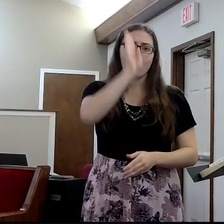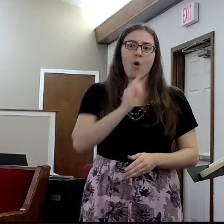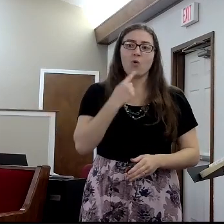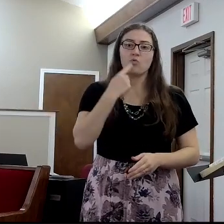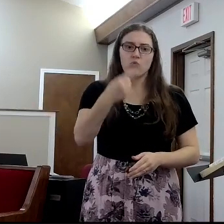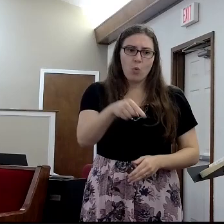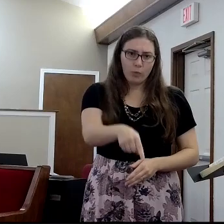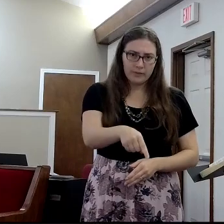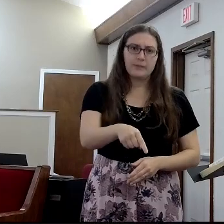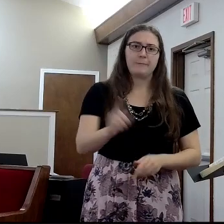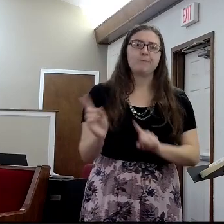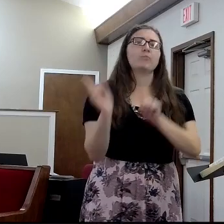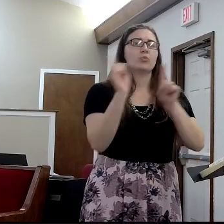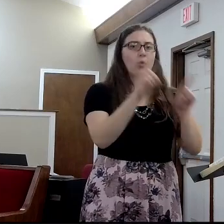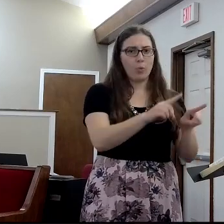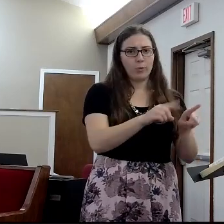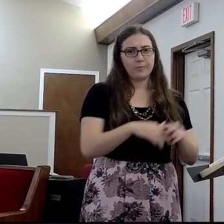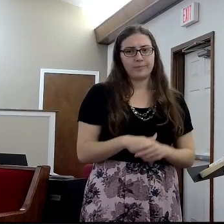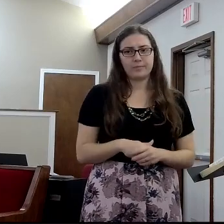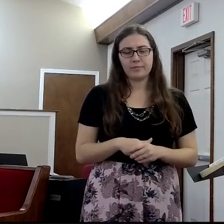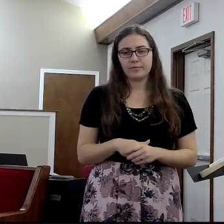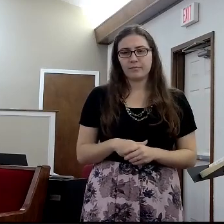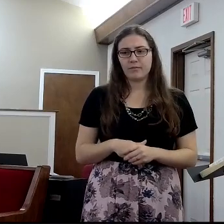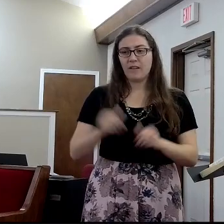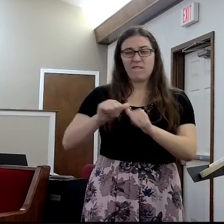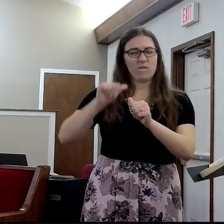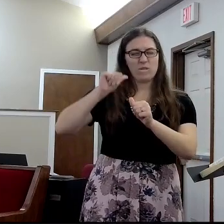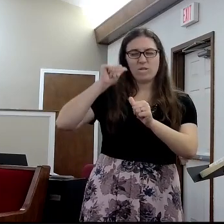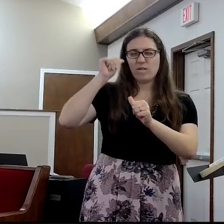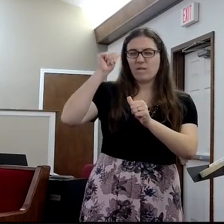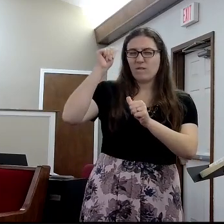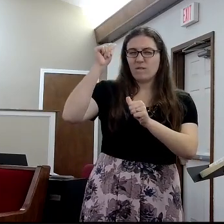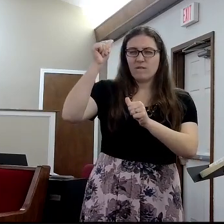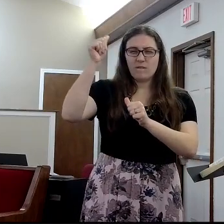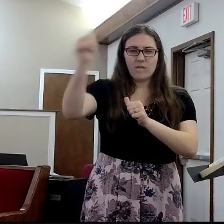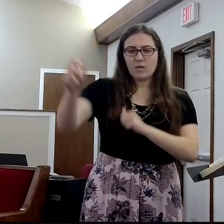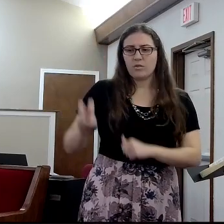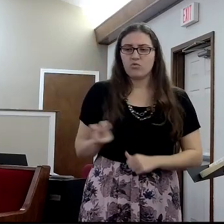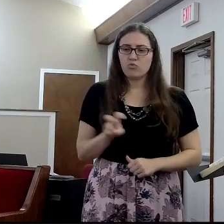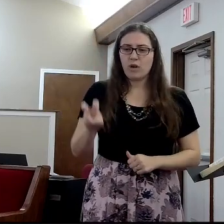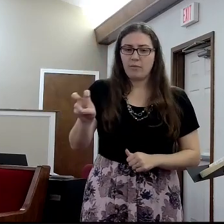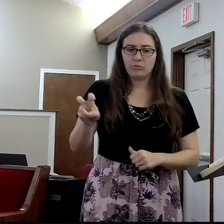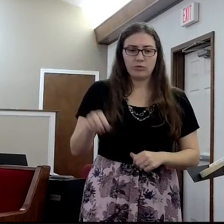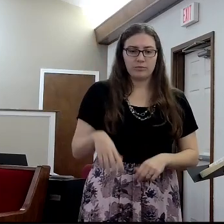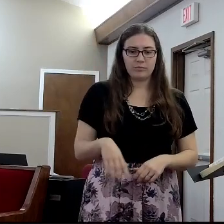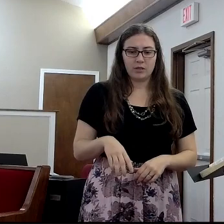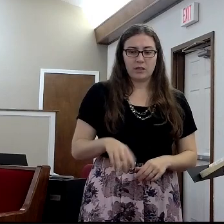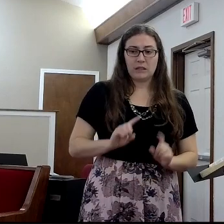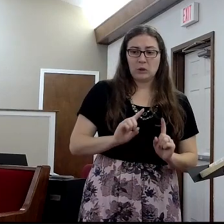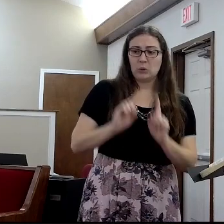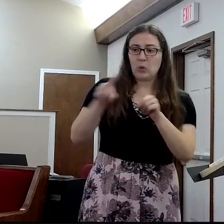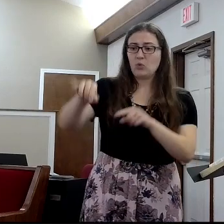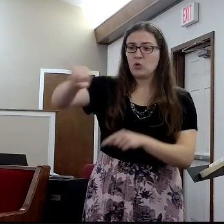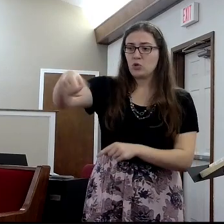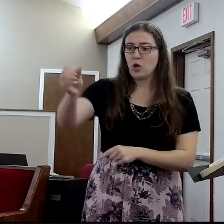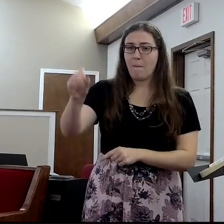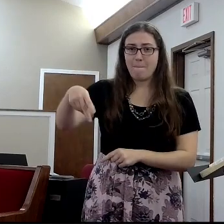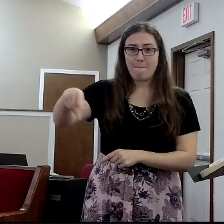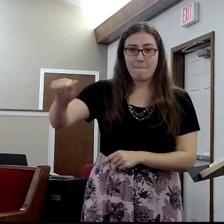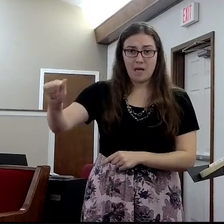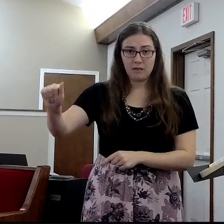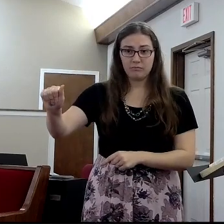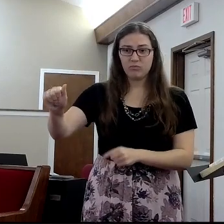to go. It's in what we would see as modern-day Spain. So it was a far travel for Jonah